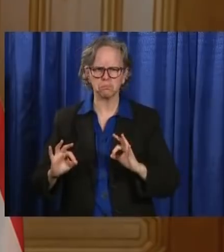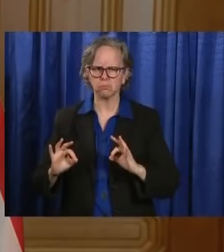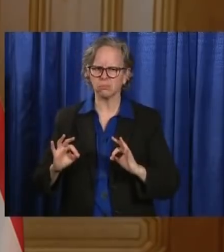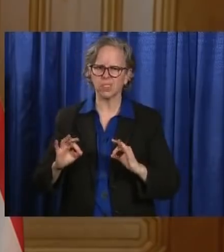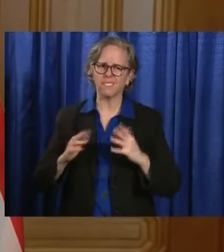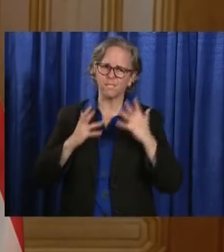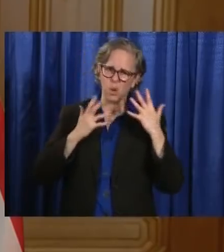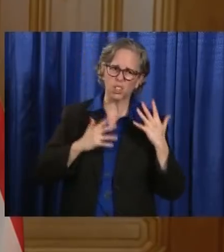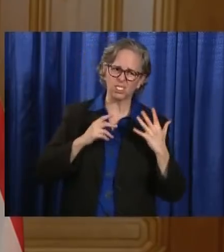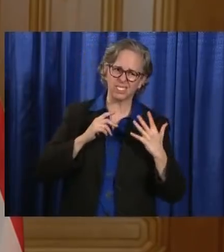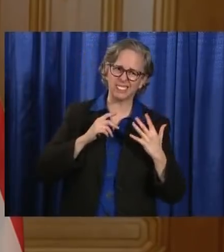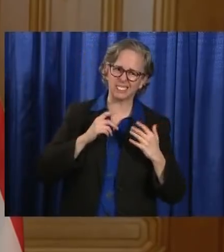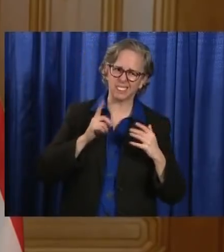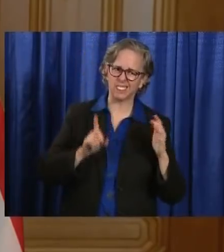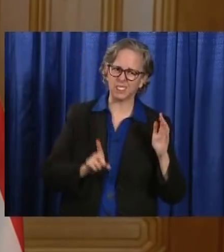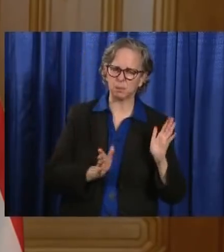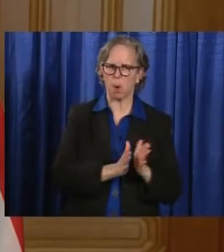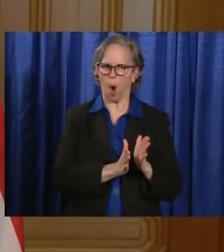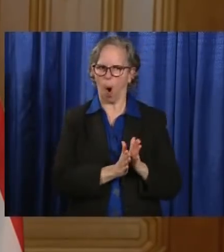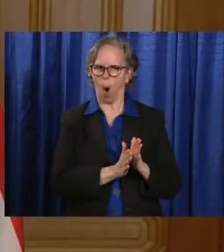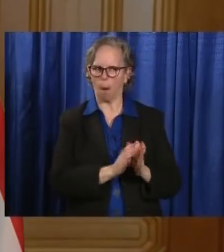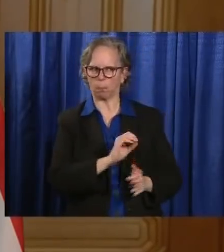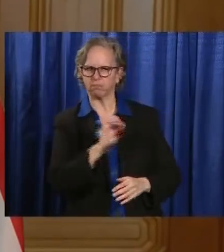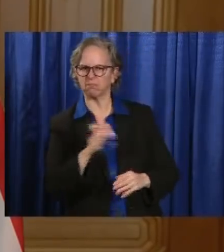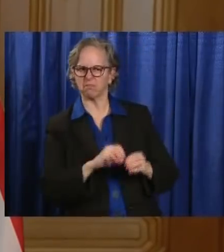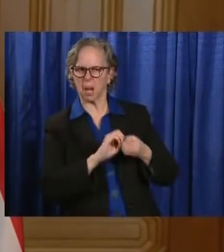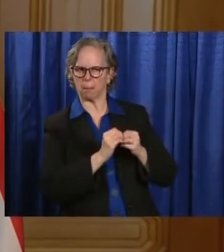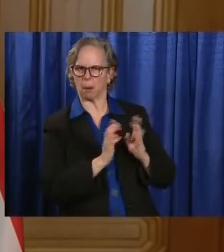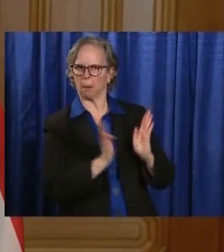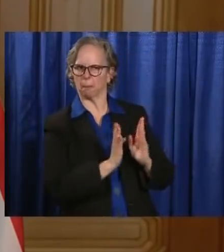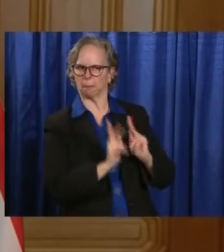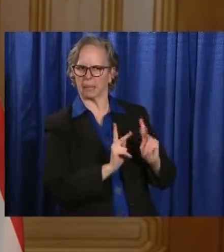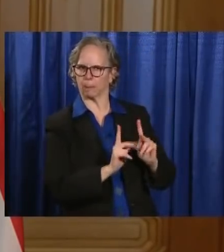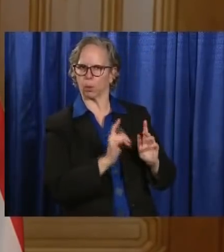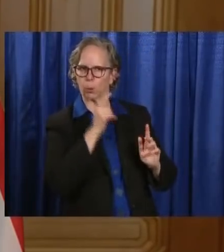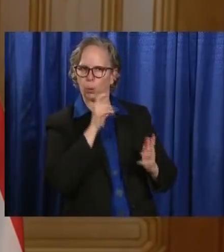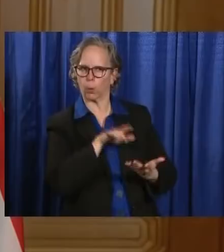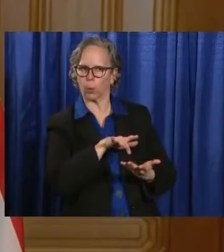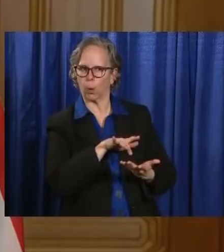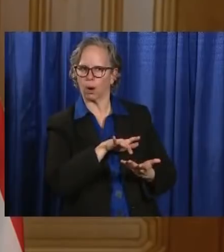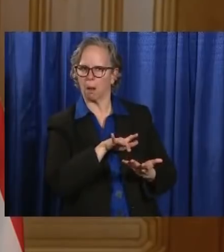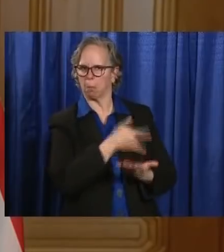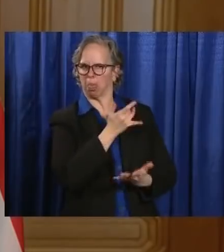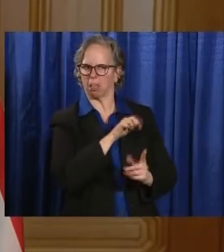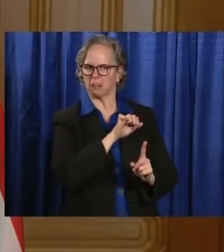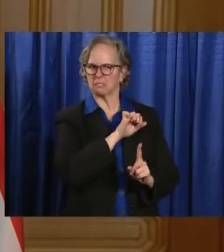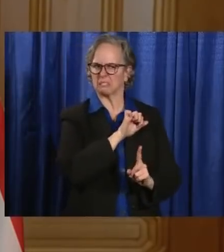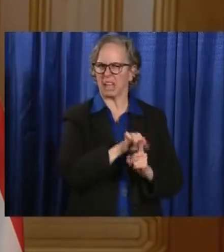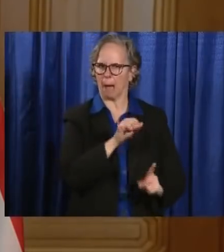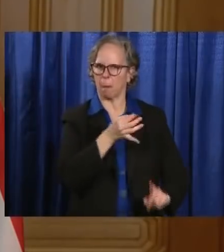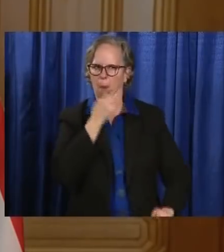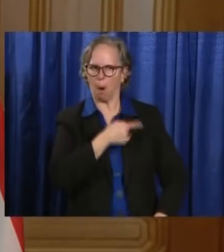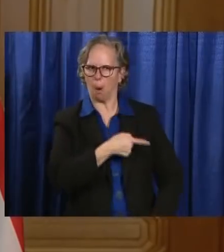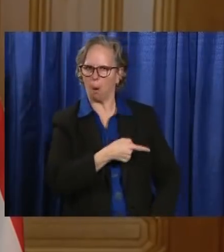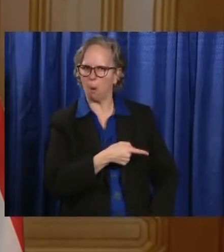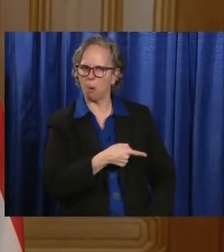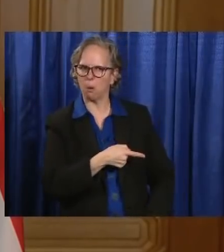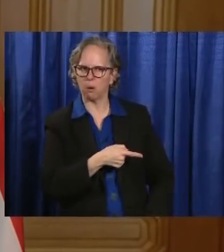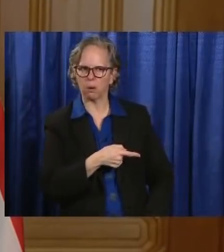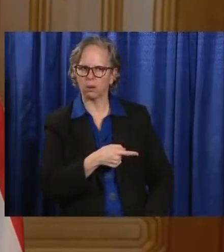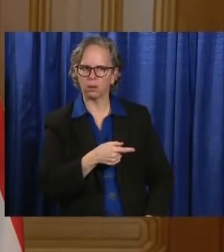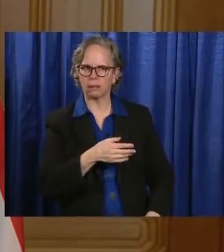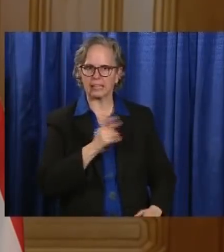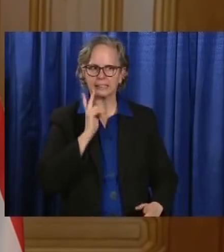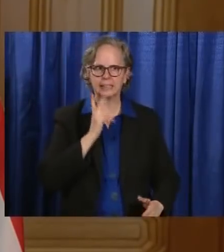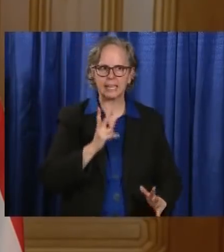there's just a small minority of people who are scam artists, and they just use that as an opportunity.